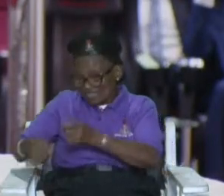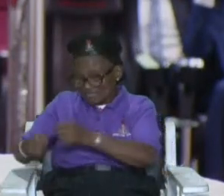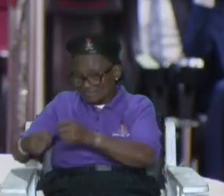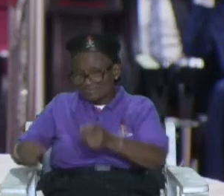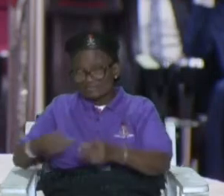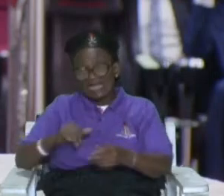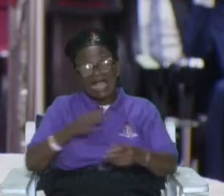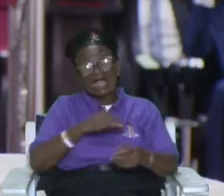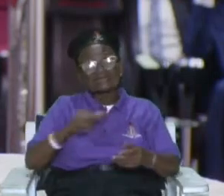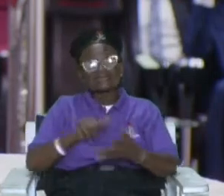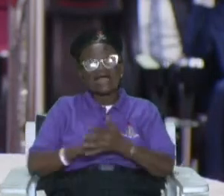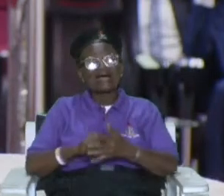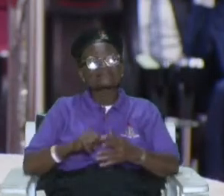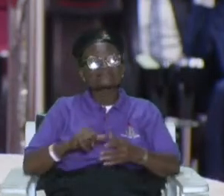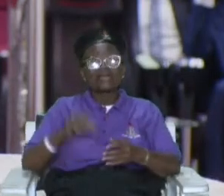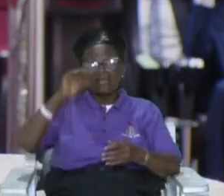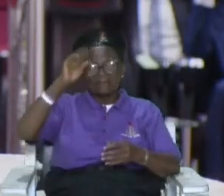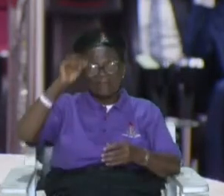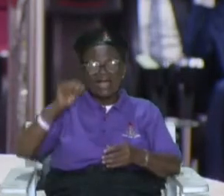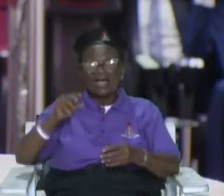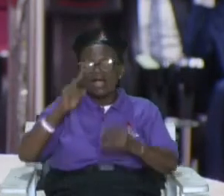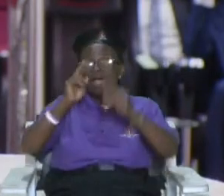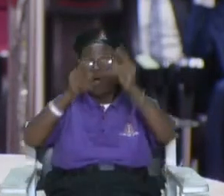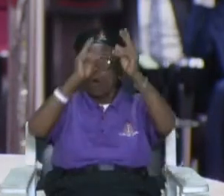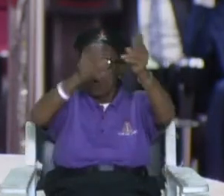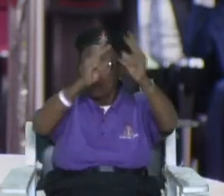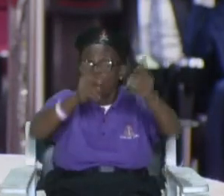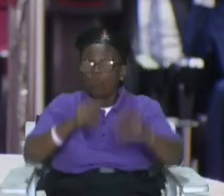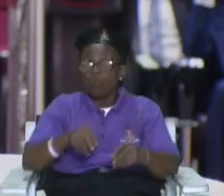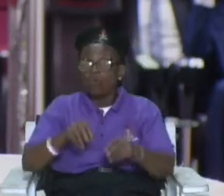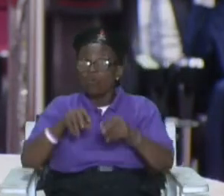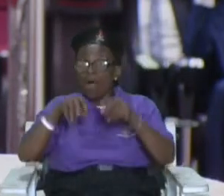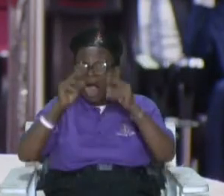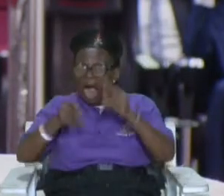because his magic met with power.